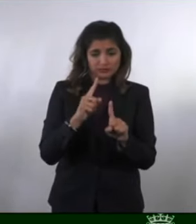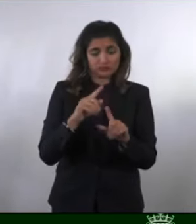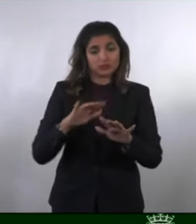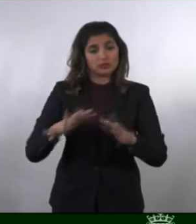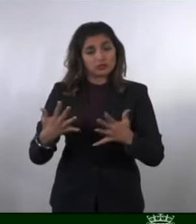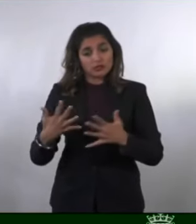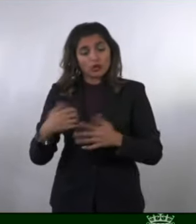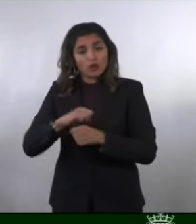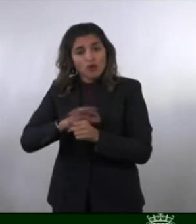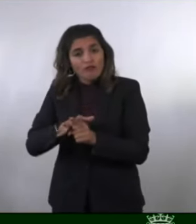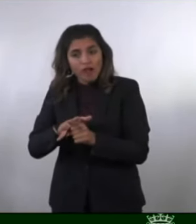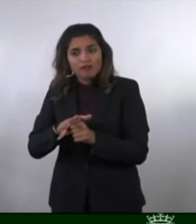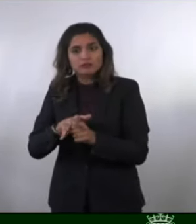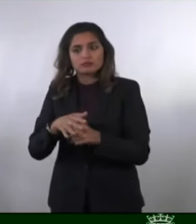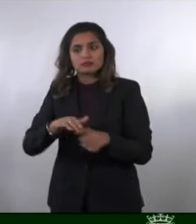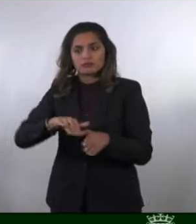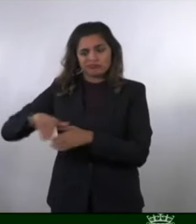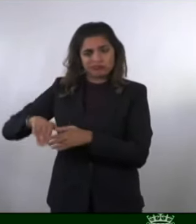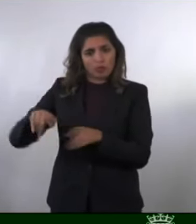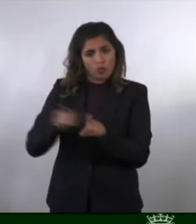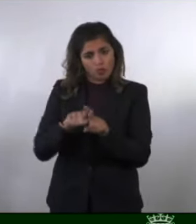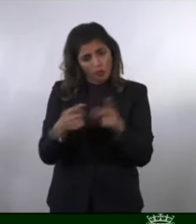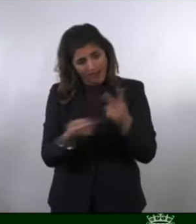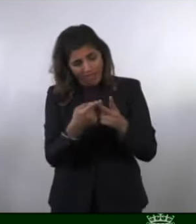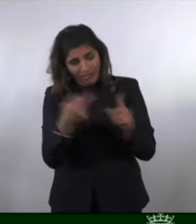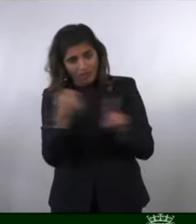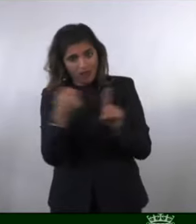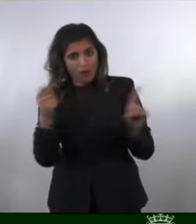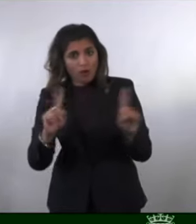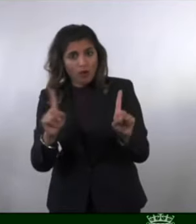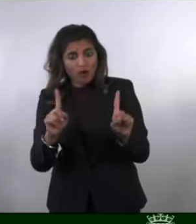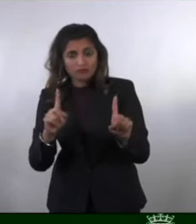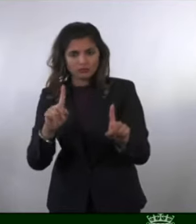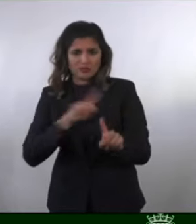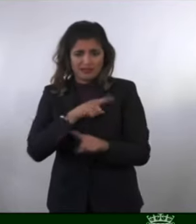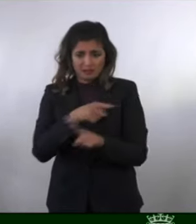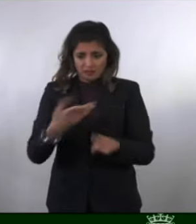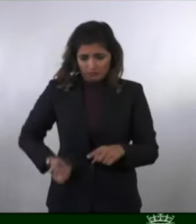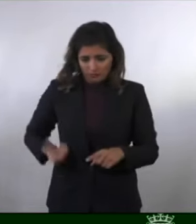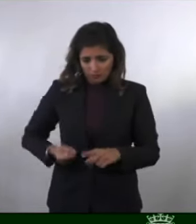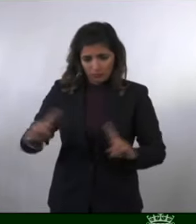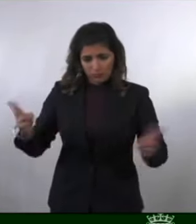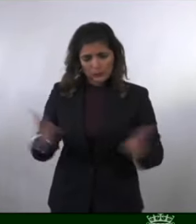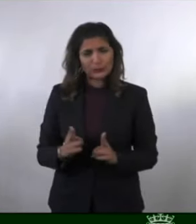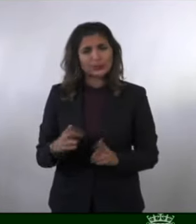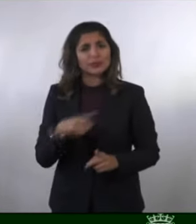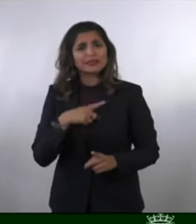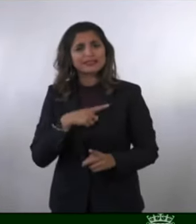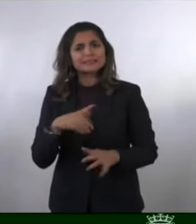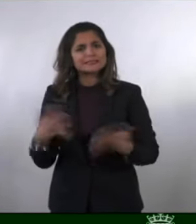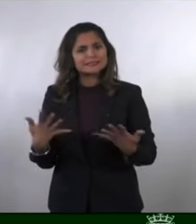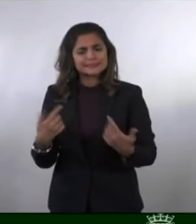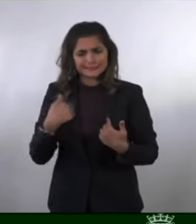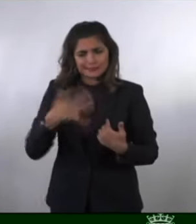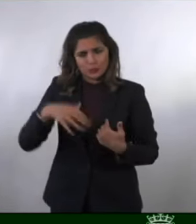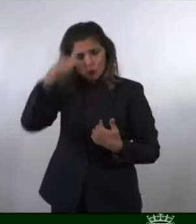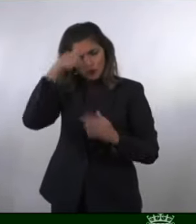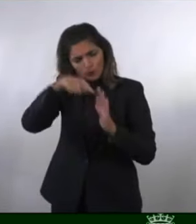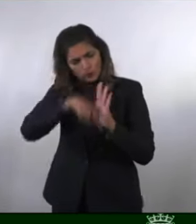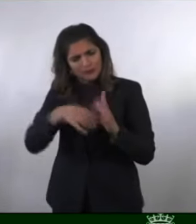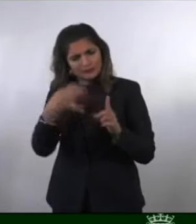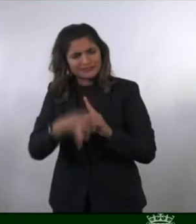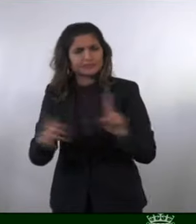health impact and, importantly, the impacts on people's livelihoods, so that we know each measure is going to save more lives than